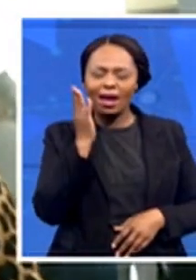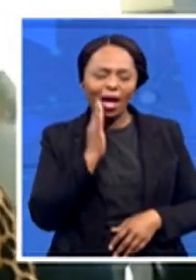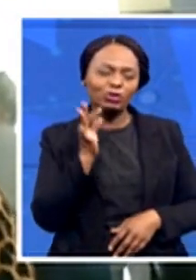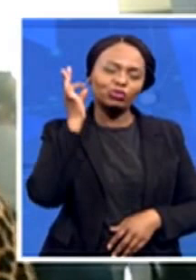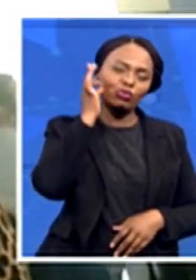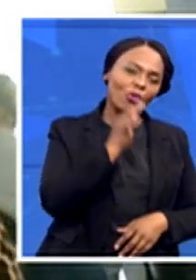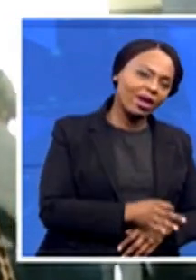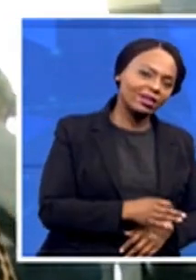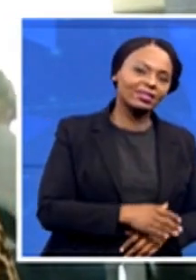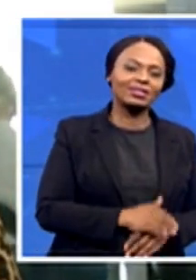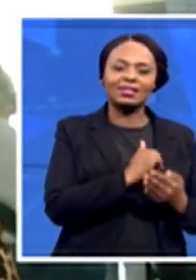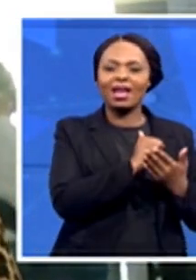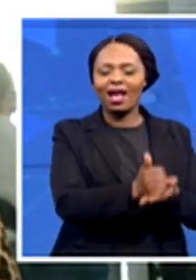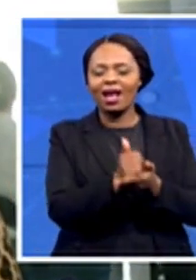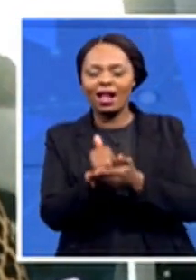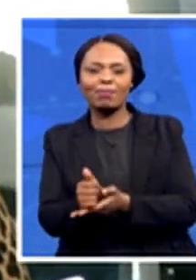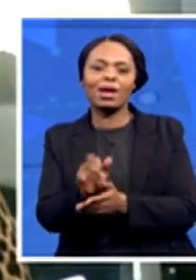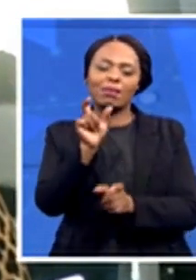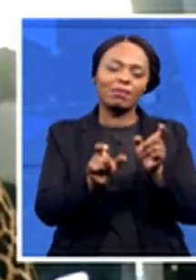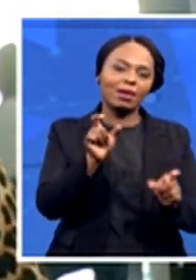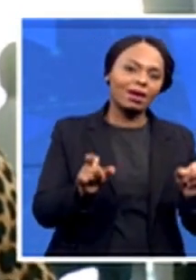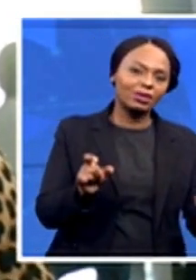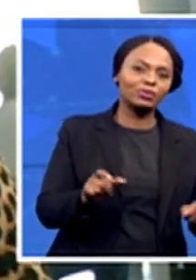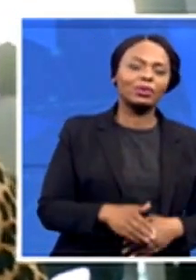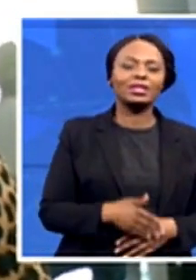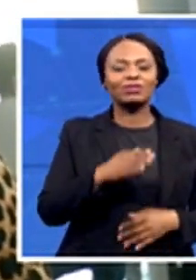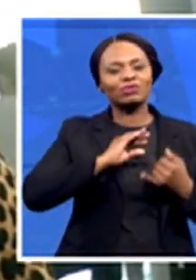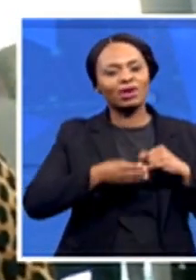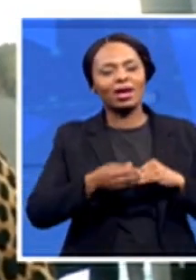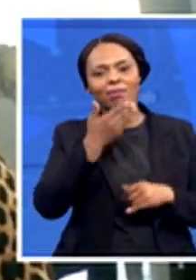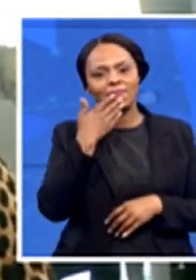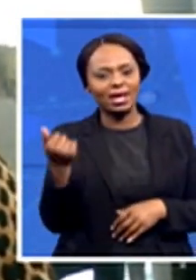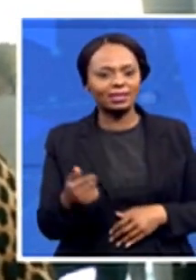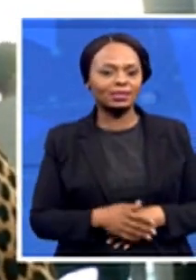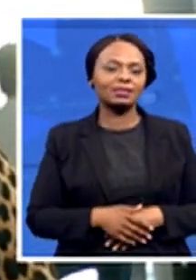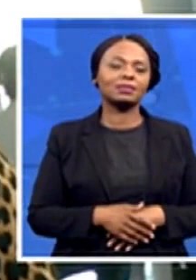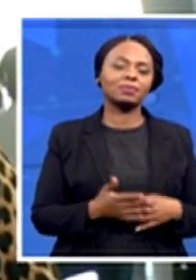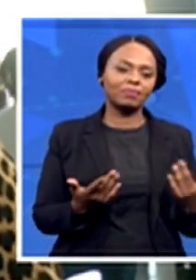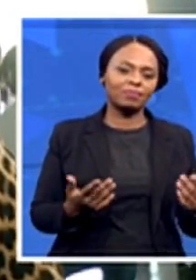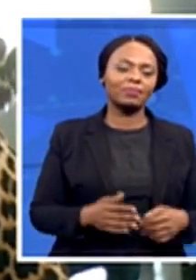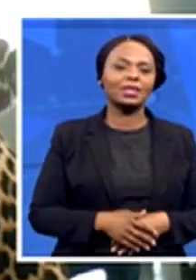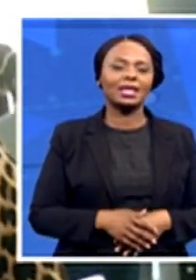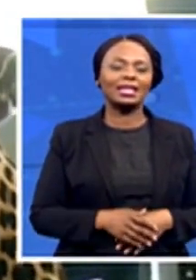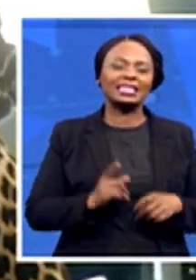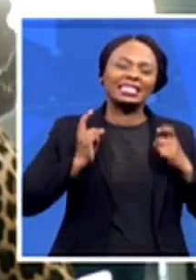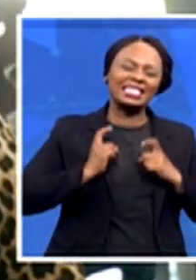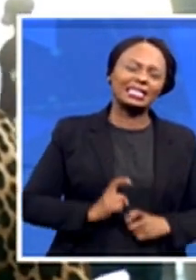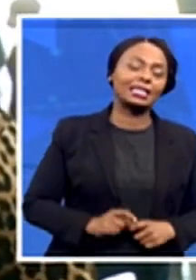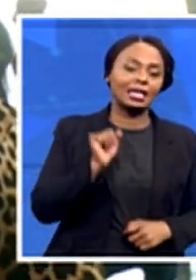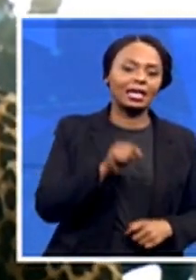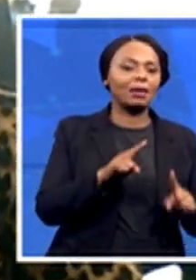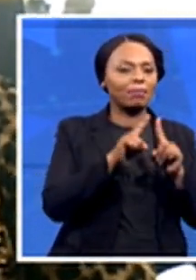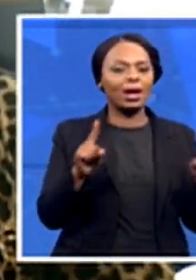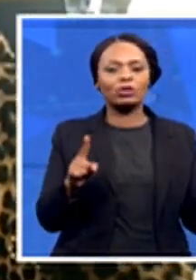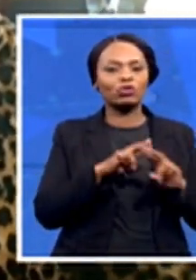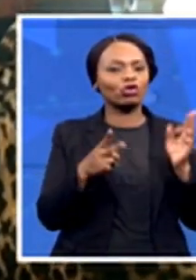fortunately they are trying their best. They're not showing that to our clients, and we appreciate them for that great work that they are doing. And thank you so much,